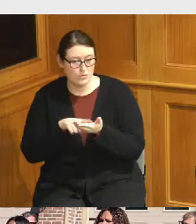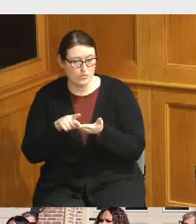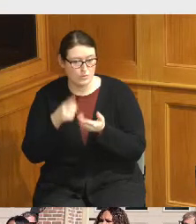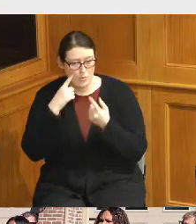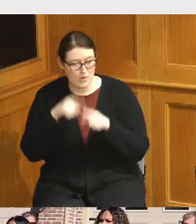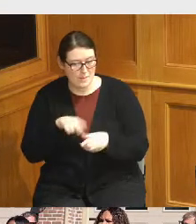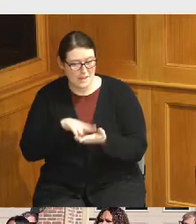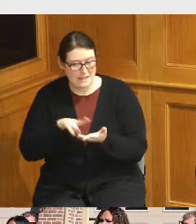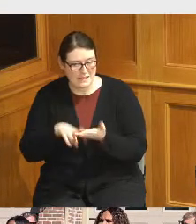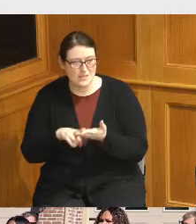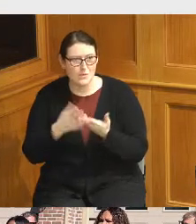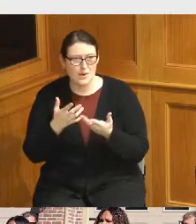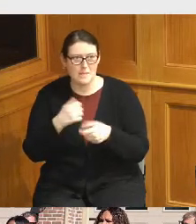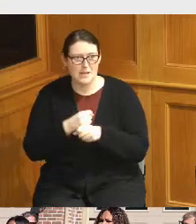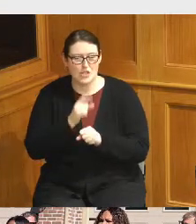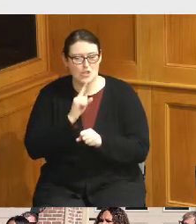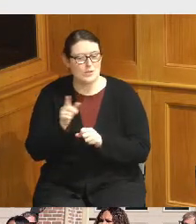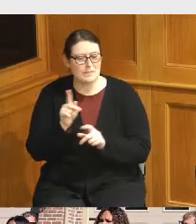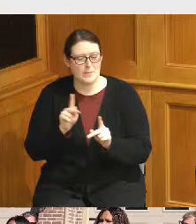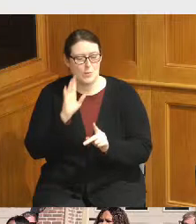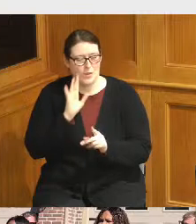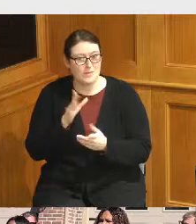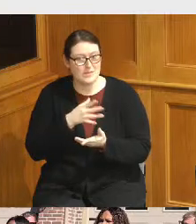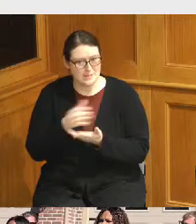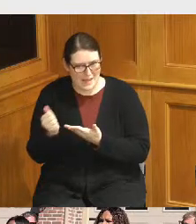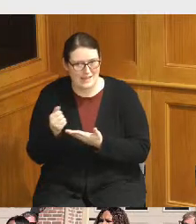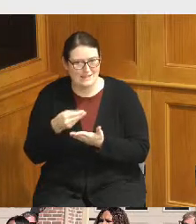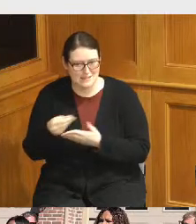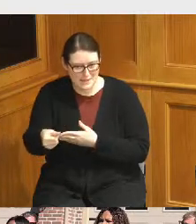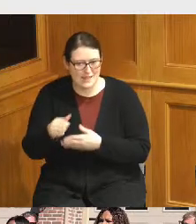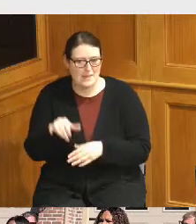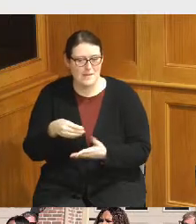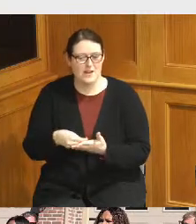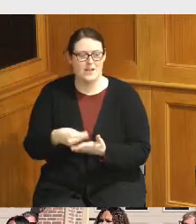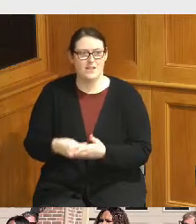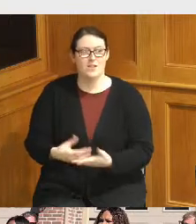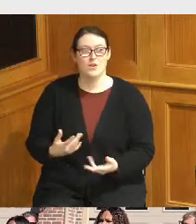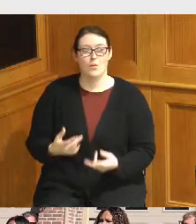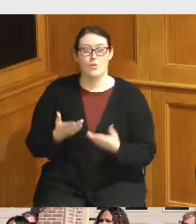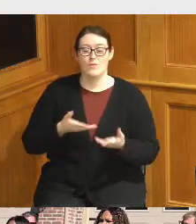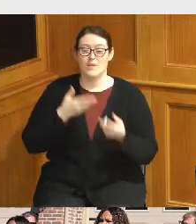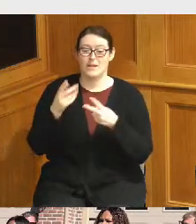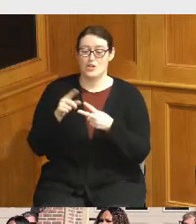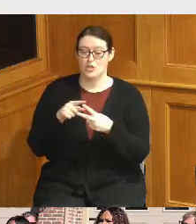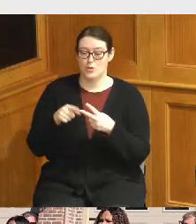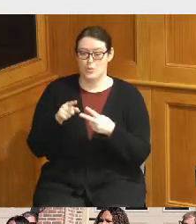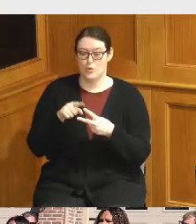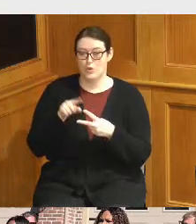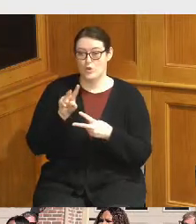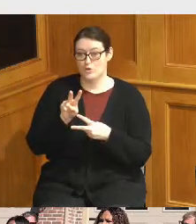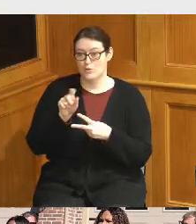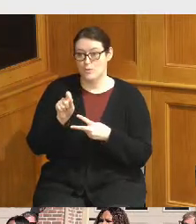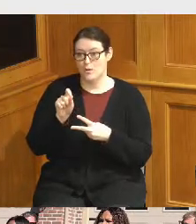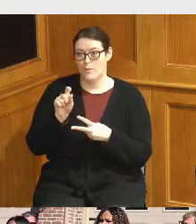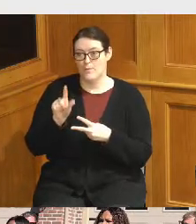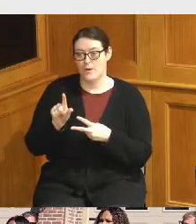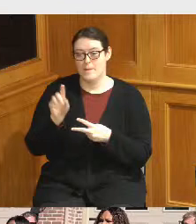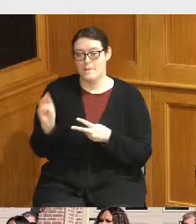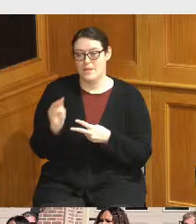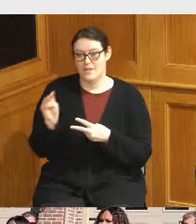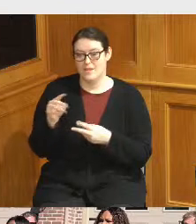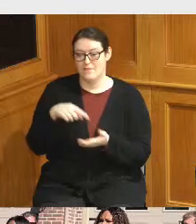that information, we are recommending 2 programs for reallocation. We recommend $2.1 million for affordable